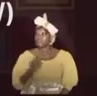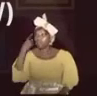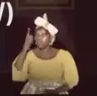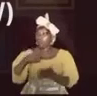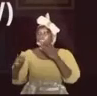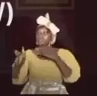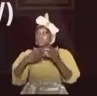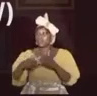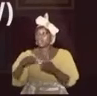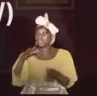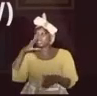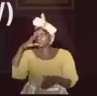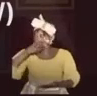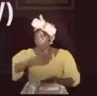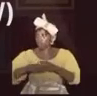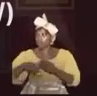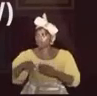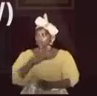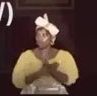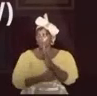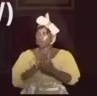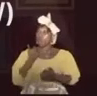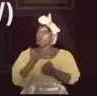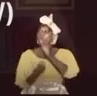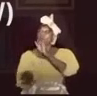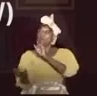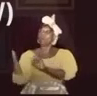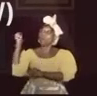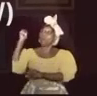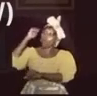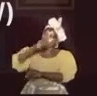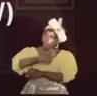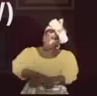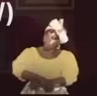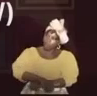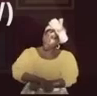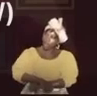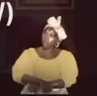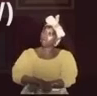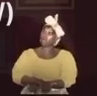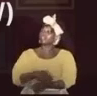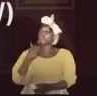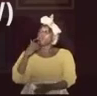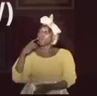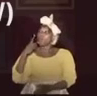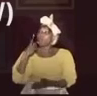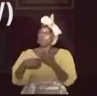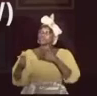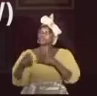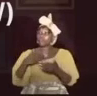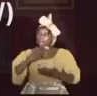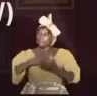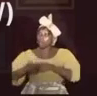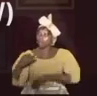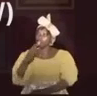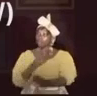For whatsoever is born of God, that includes Joshua Selman, whatsoever is born of